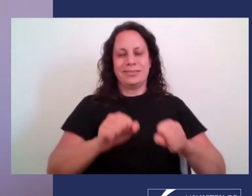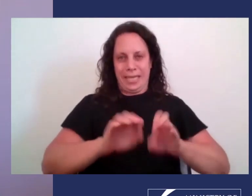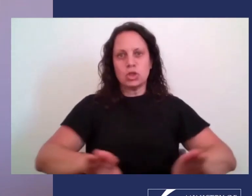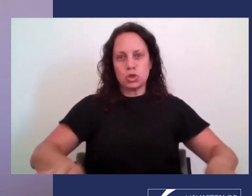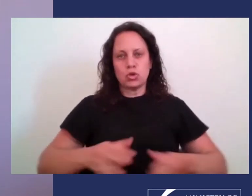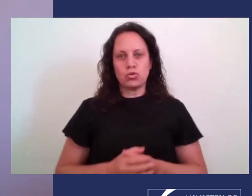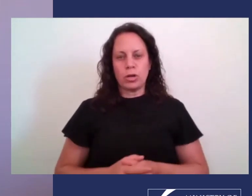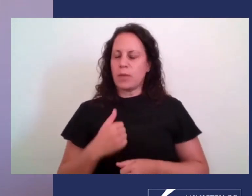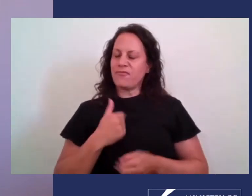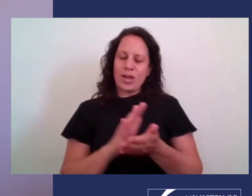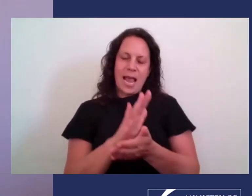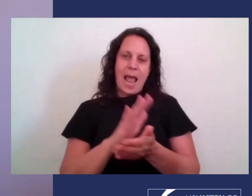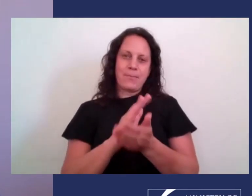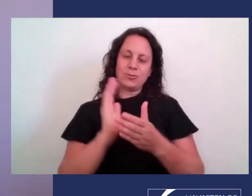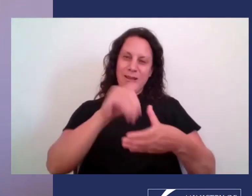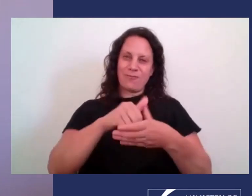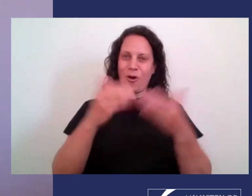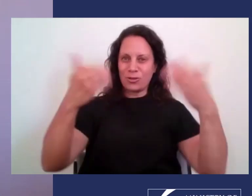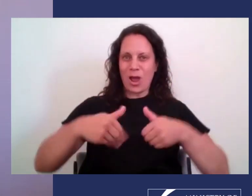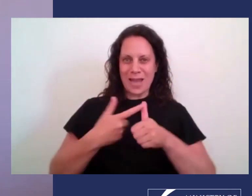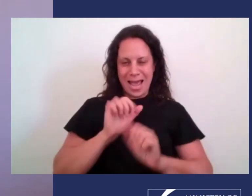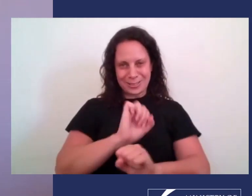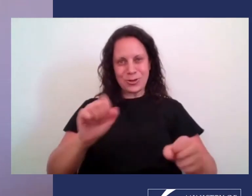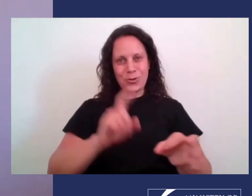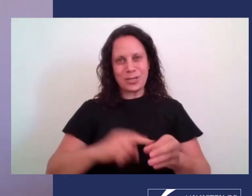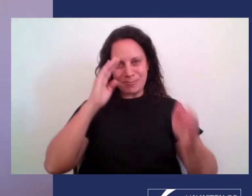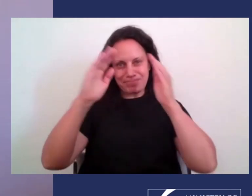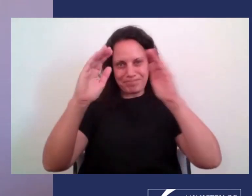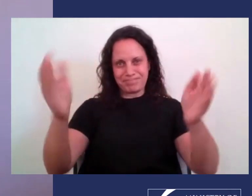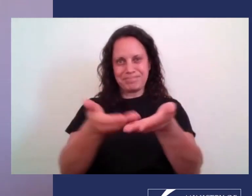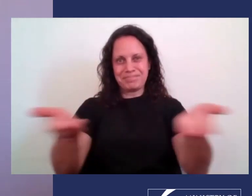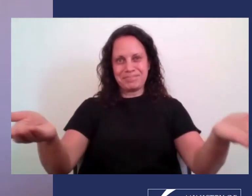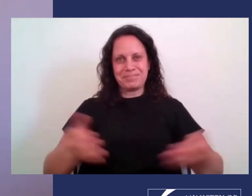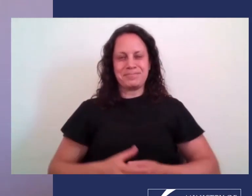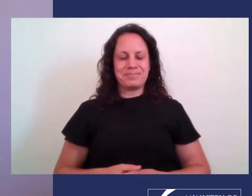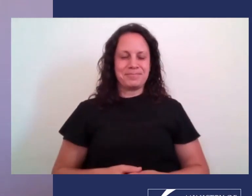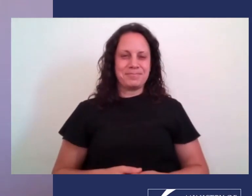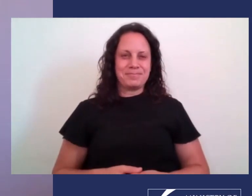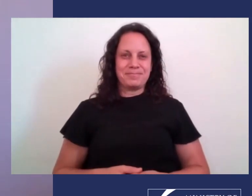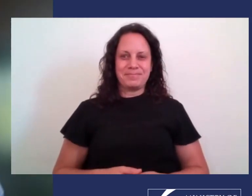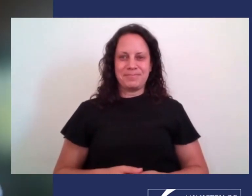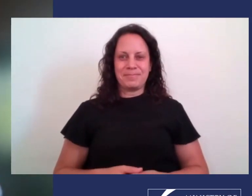so I'm really happy to be here tonight to help answer some of your questions. Kia ora koutou. Teuila.